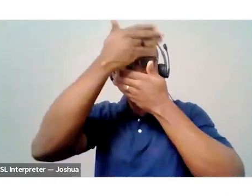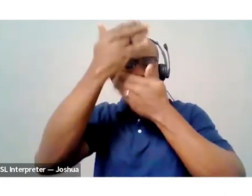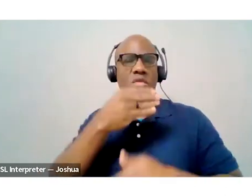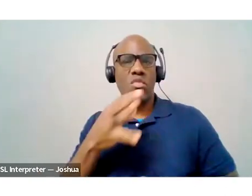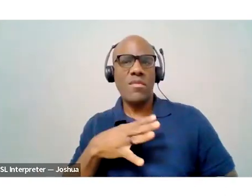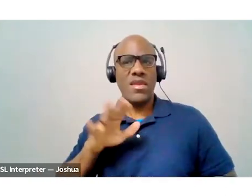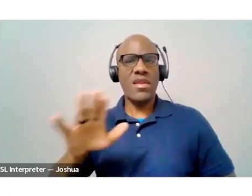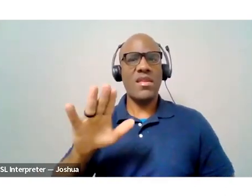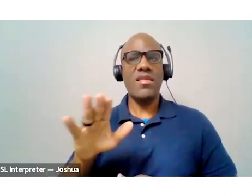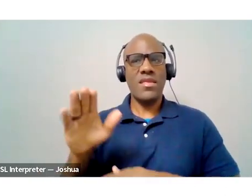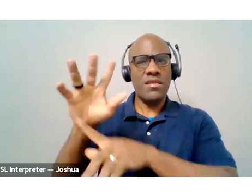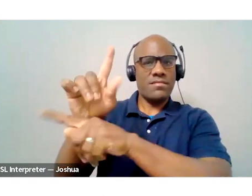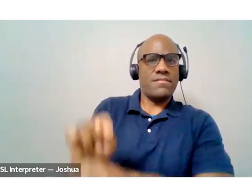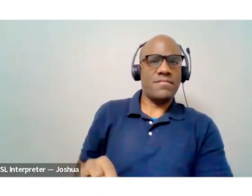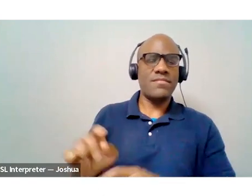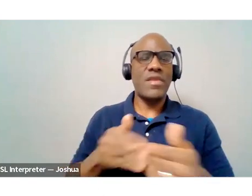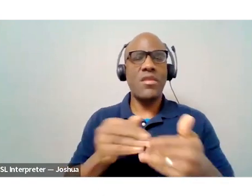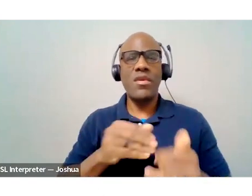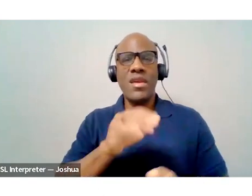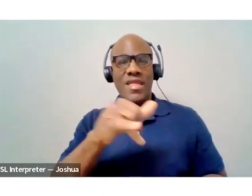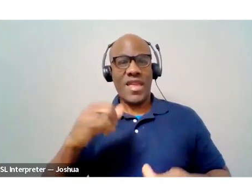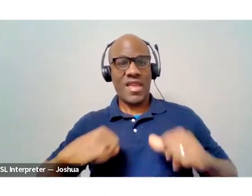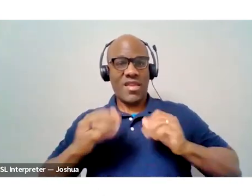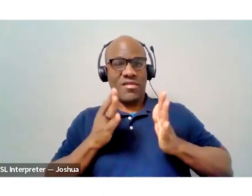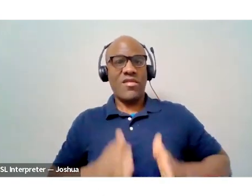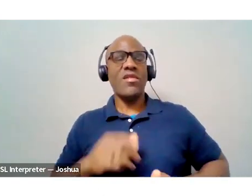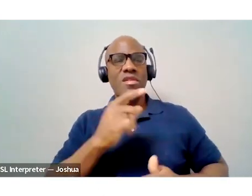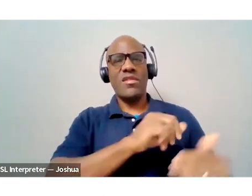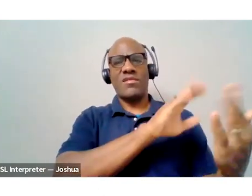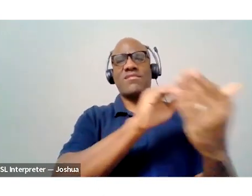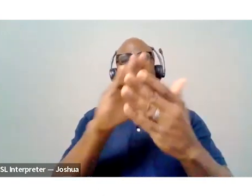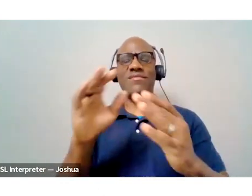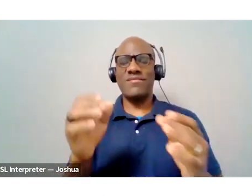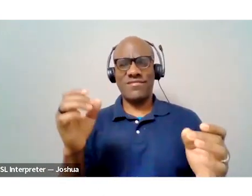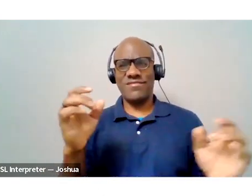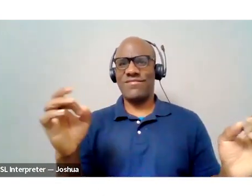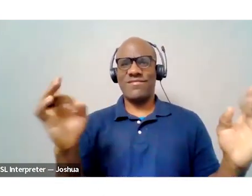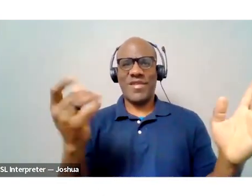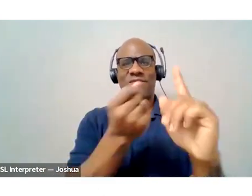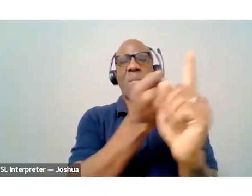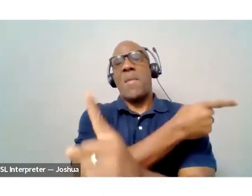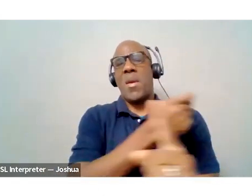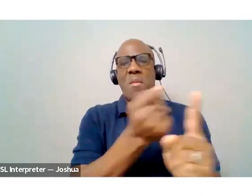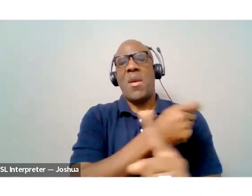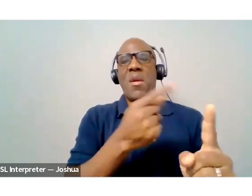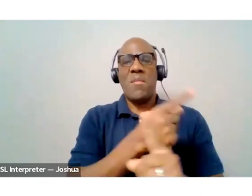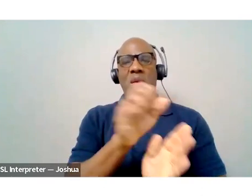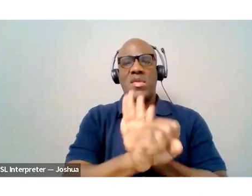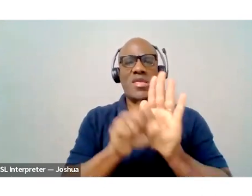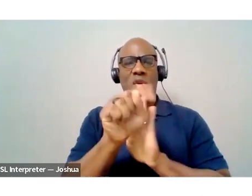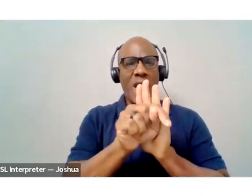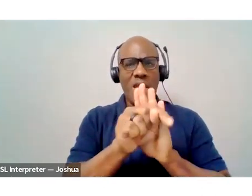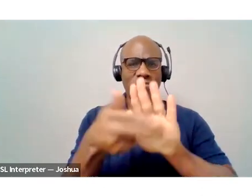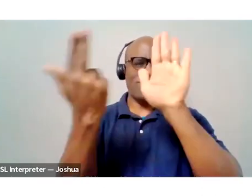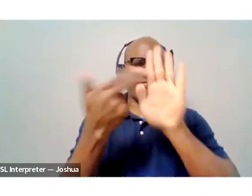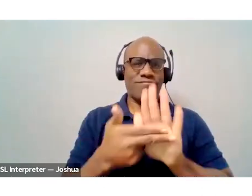she encounters some of the most ludicrous stereotypes because she's here wearing a headscarf, again, just to cover the